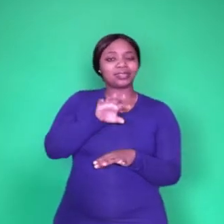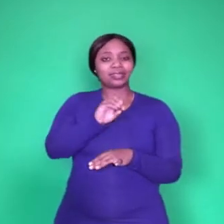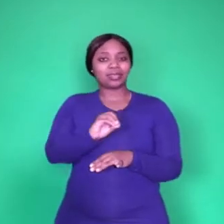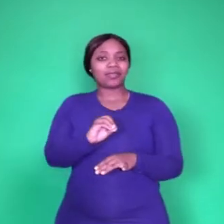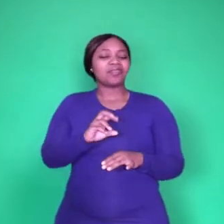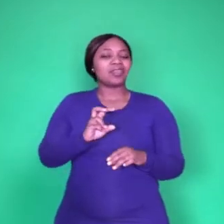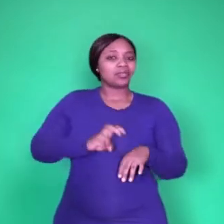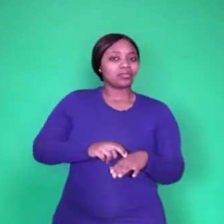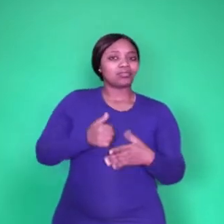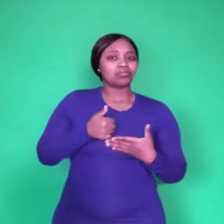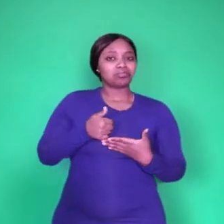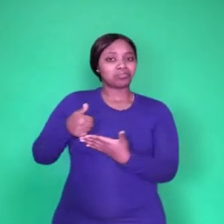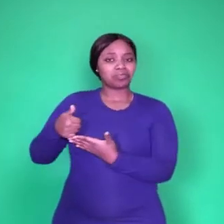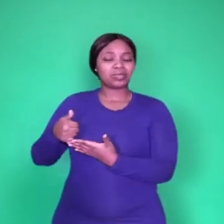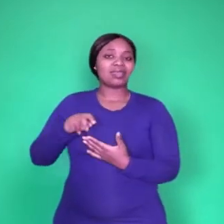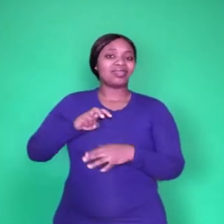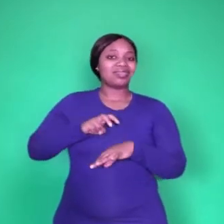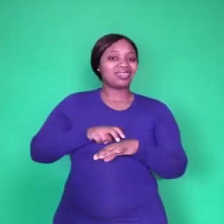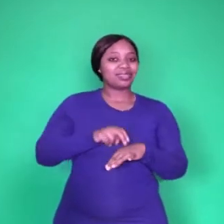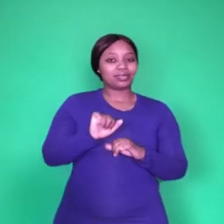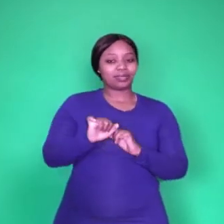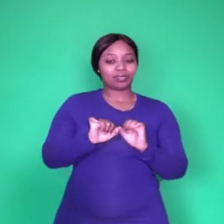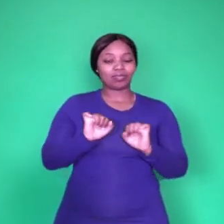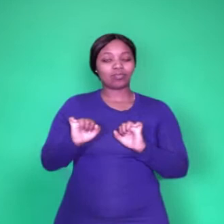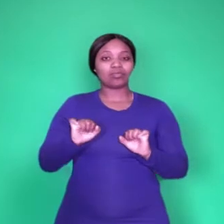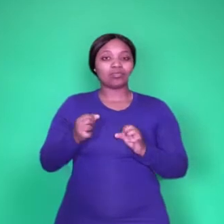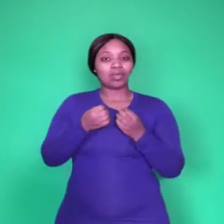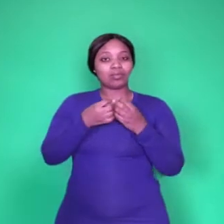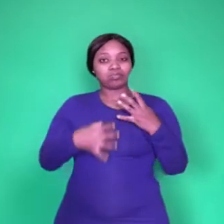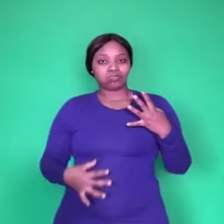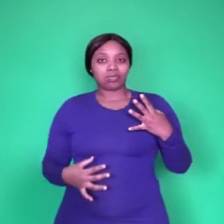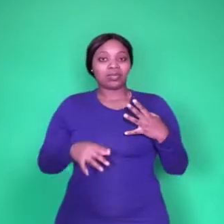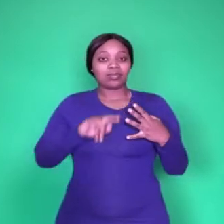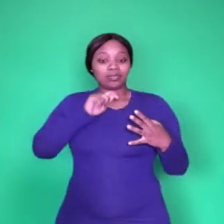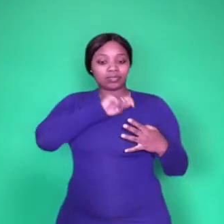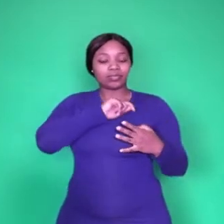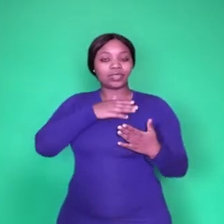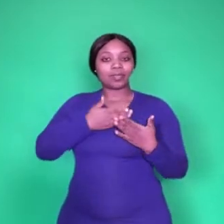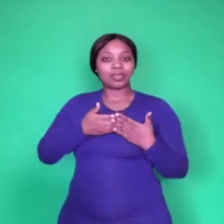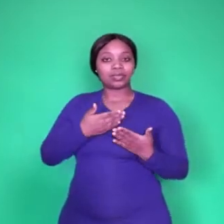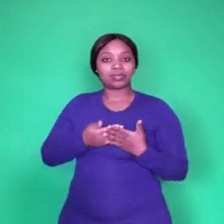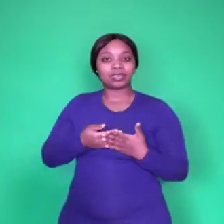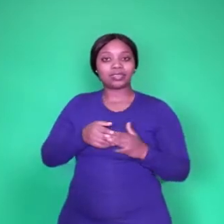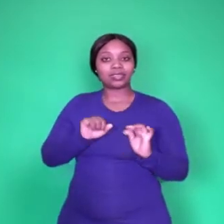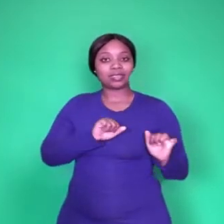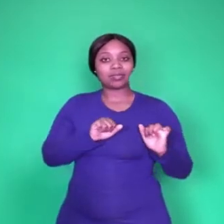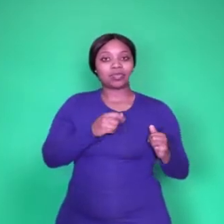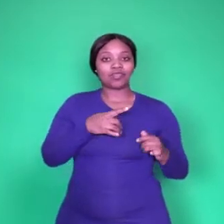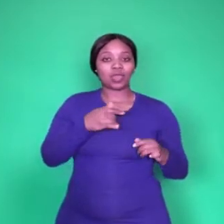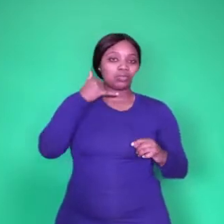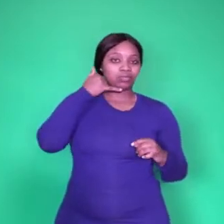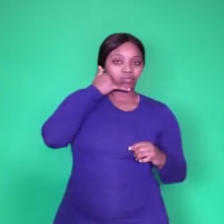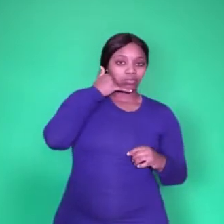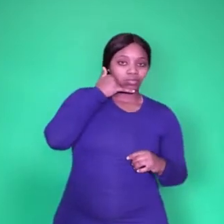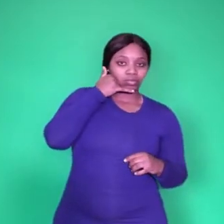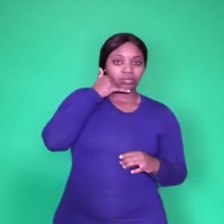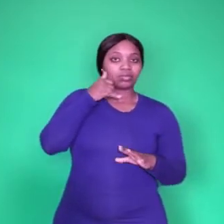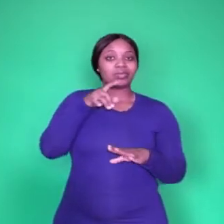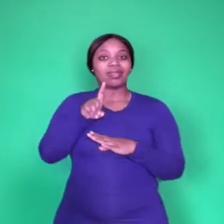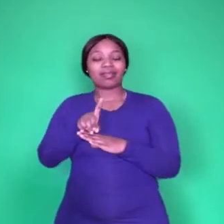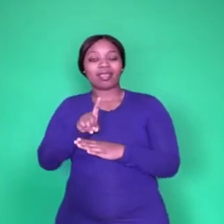etc. And so the potential of using, for instance, mobile phone data to track where people